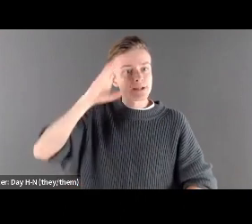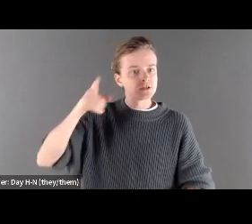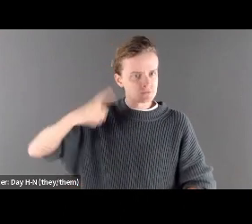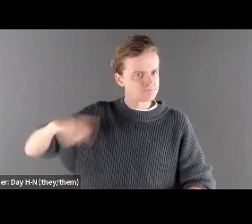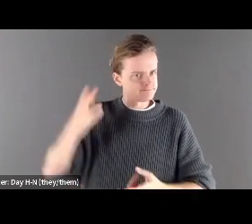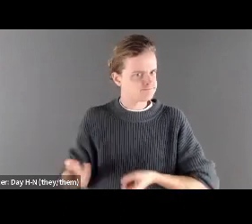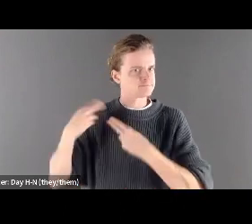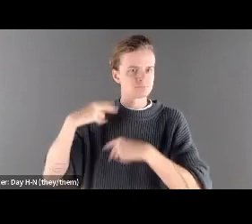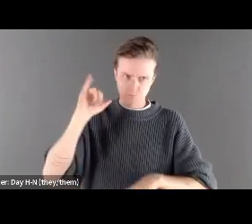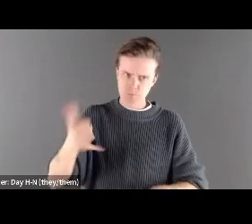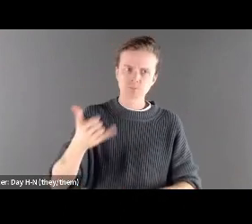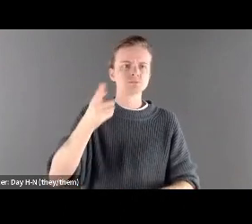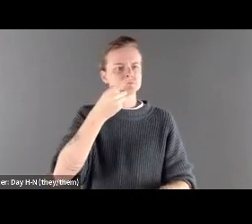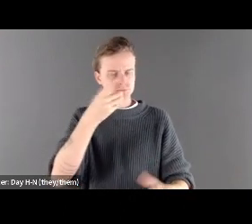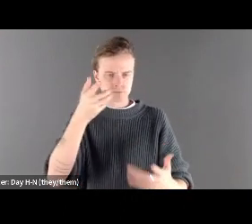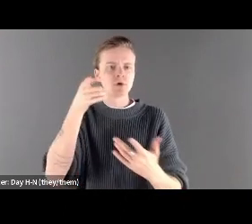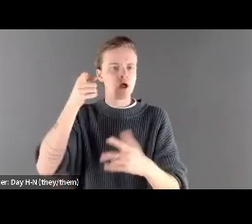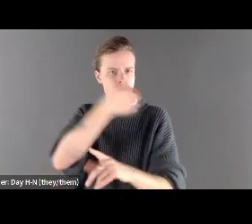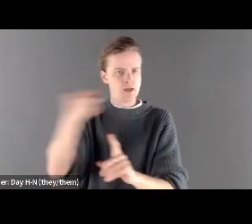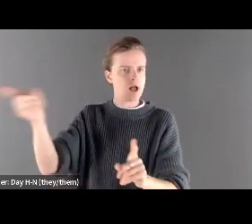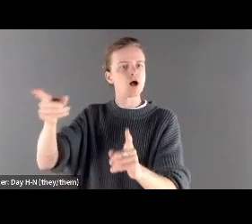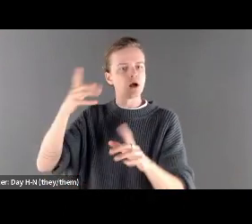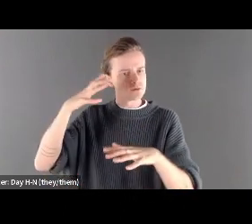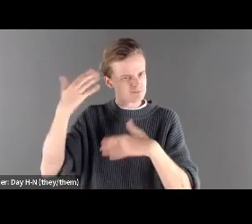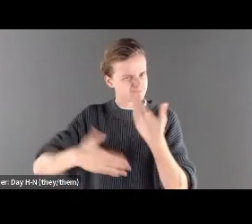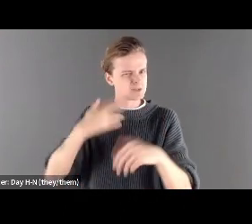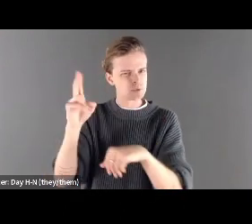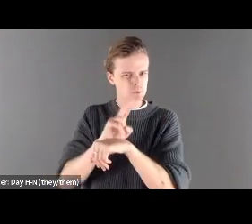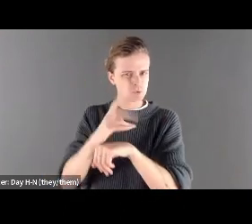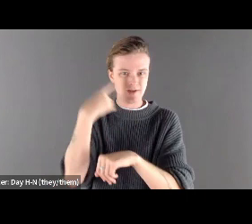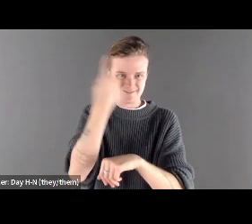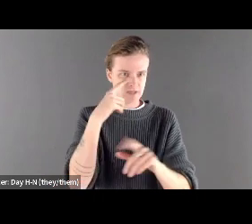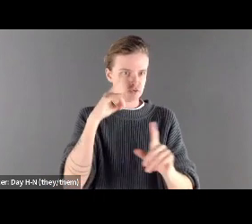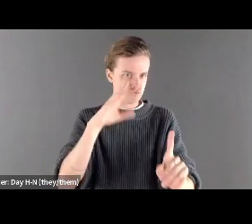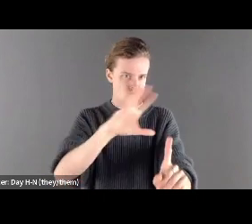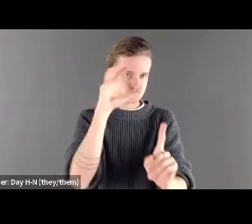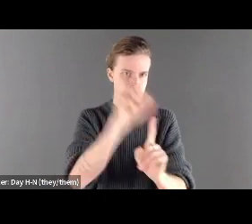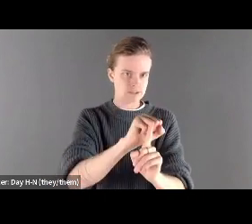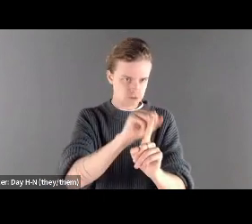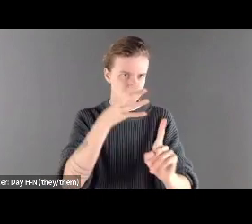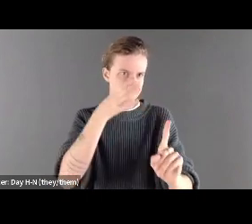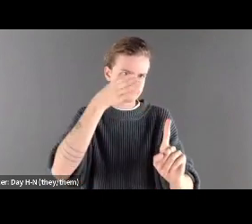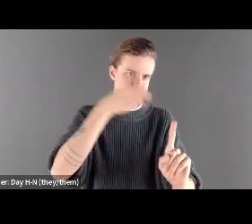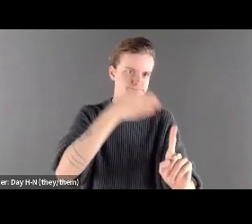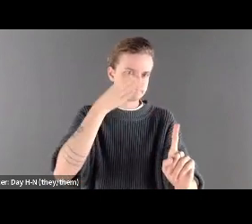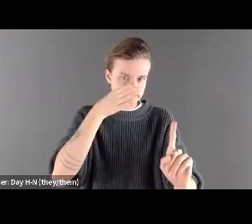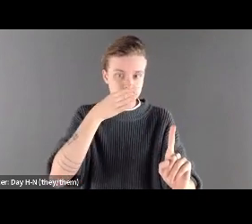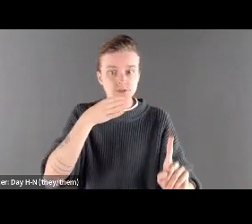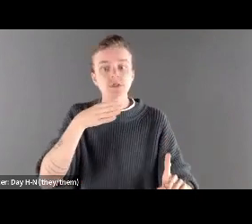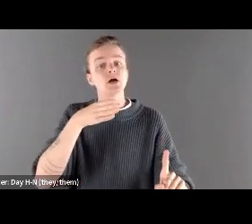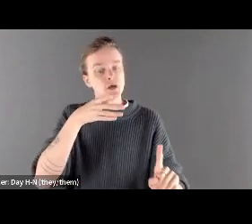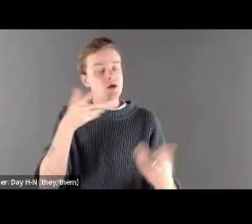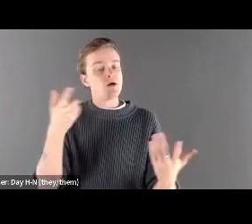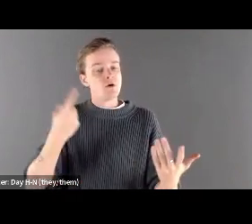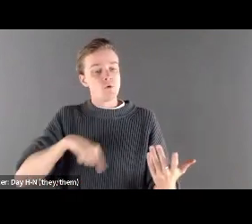we did instead is we worked together with our group of partner organizations and used